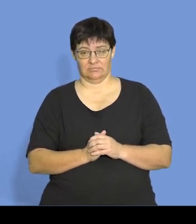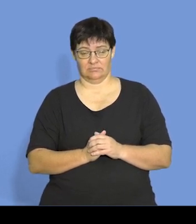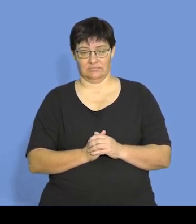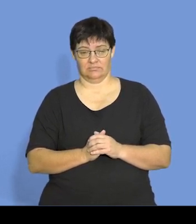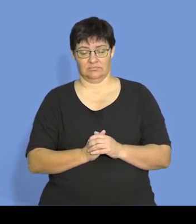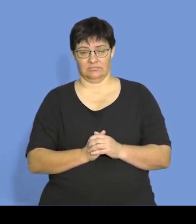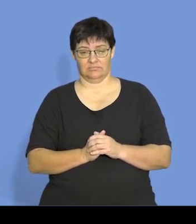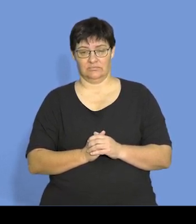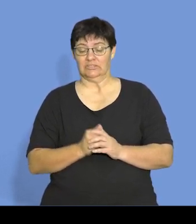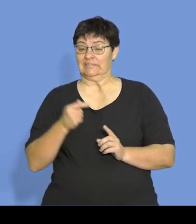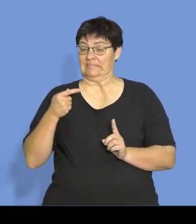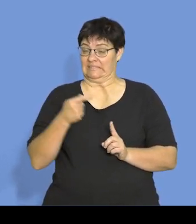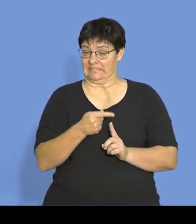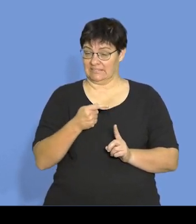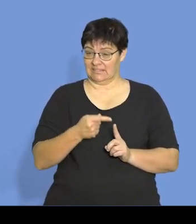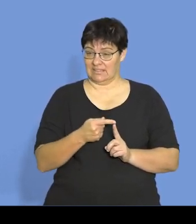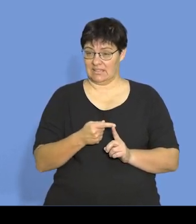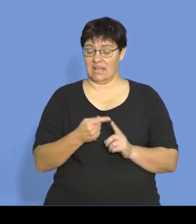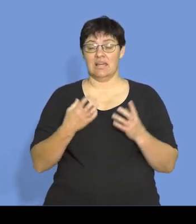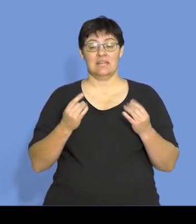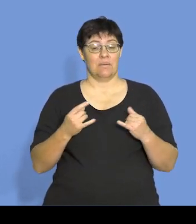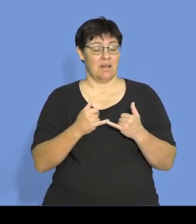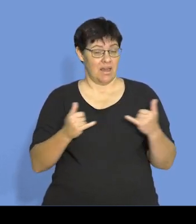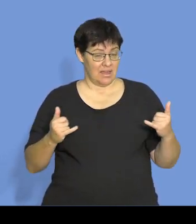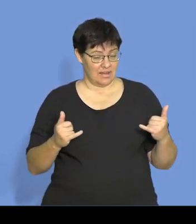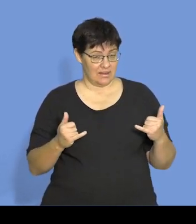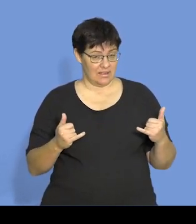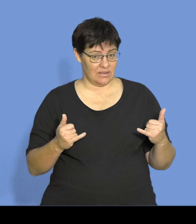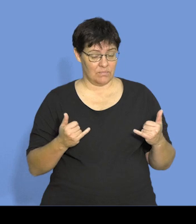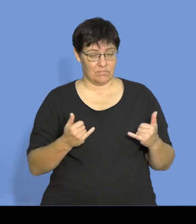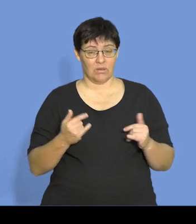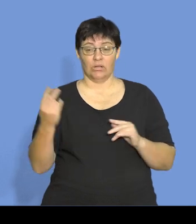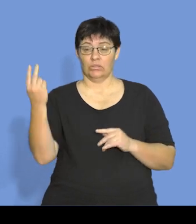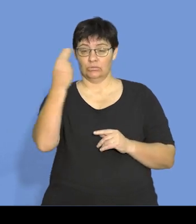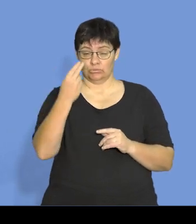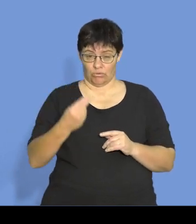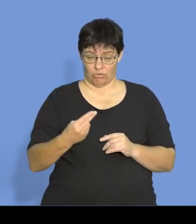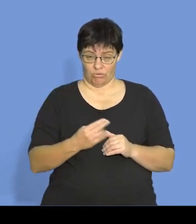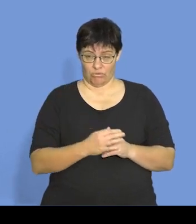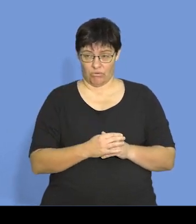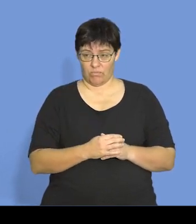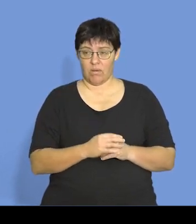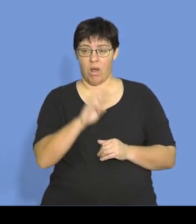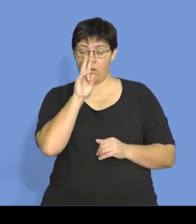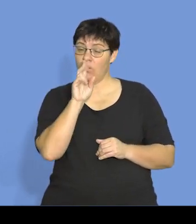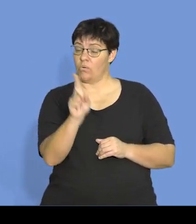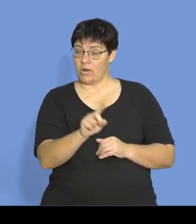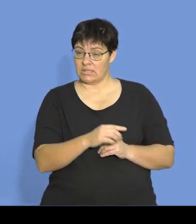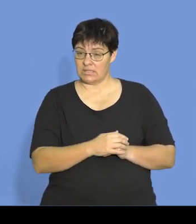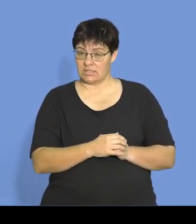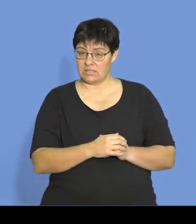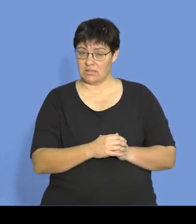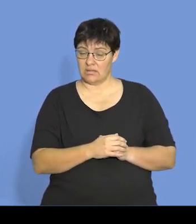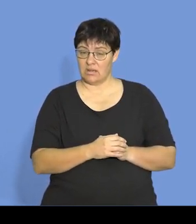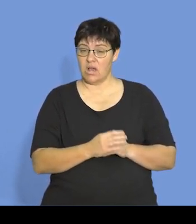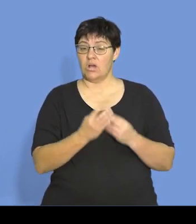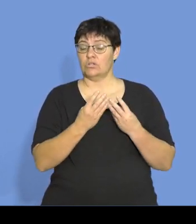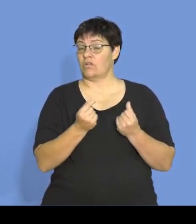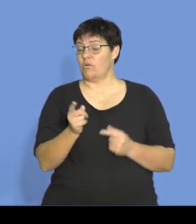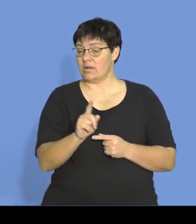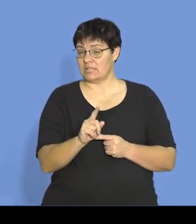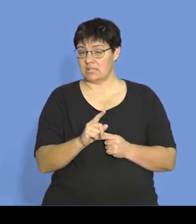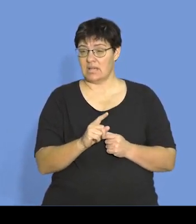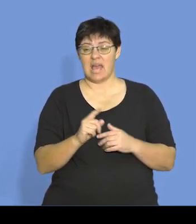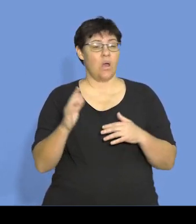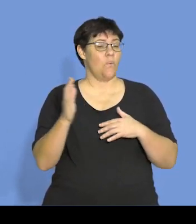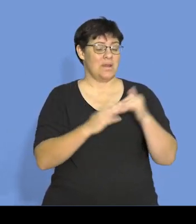x-axis. So on this particular number line of mine that I drew on my graph, you will look at the solution as